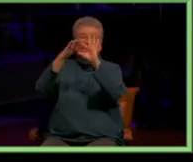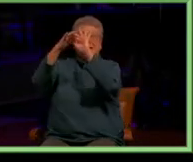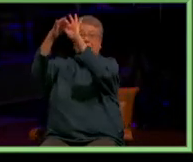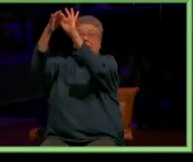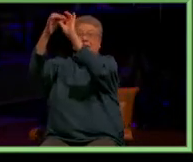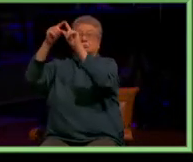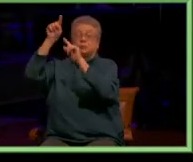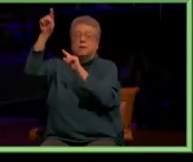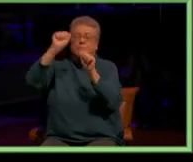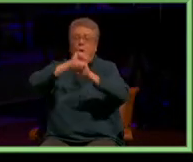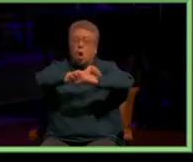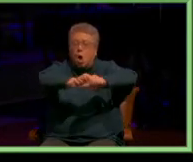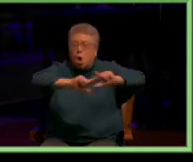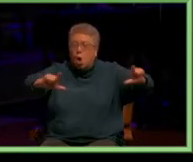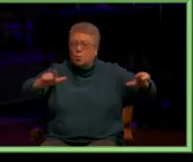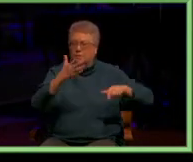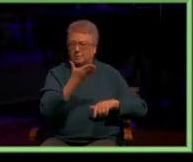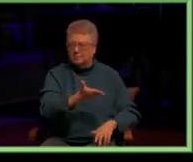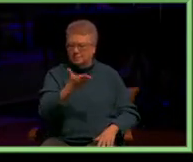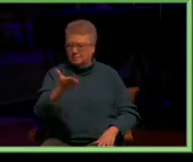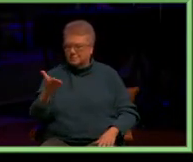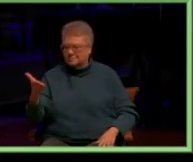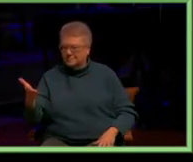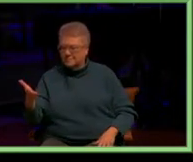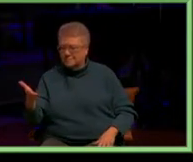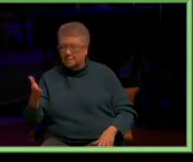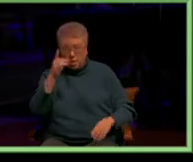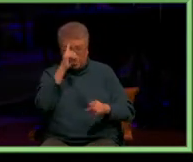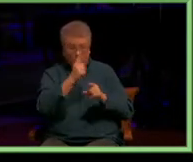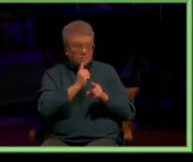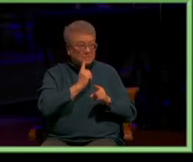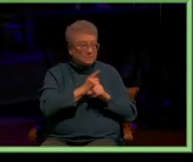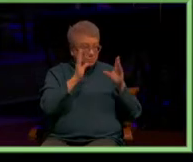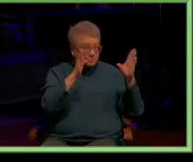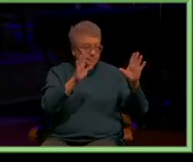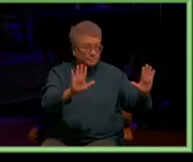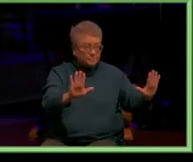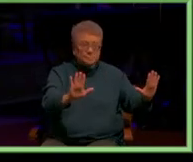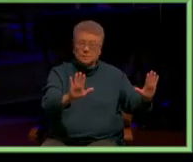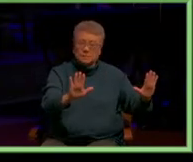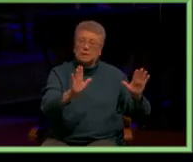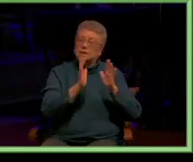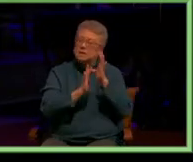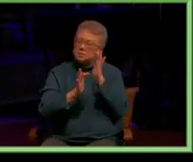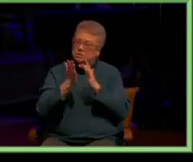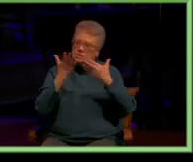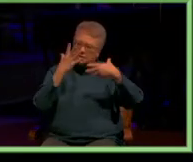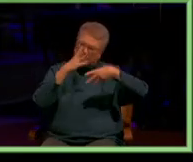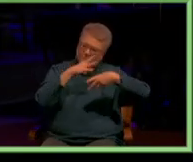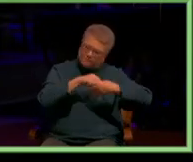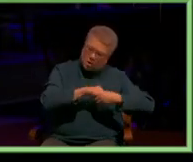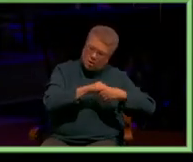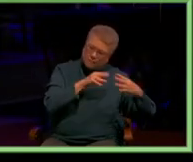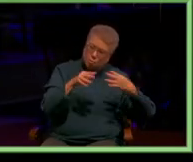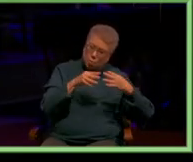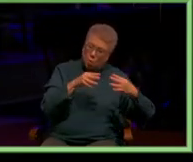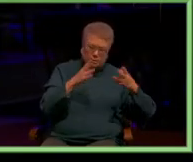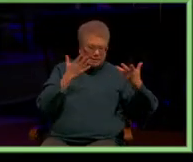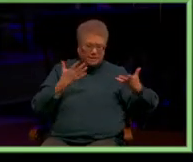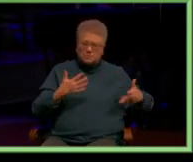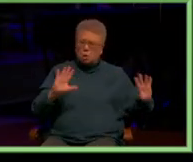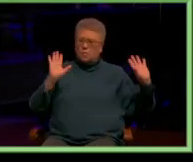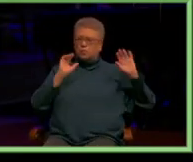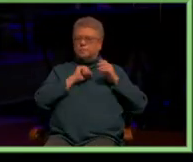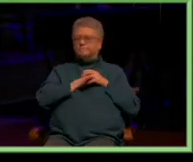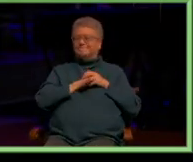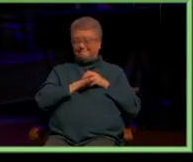All things. Brothers and sisters, listen to me now. When Jesus enters a war, the war is going to be over.